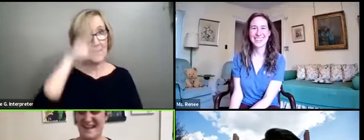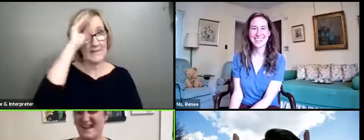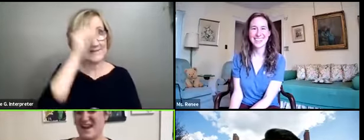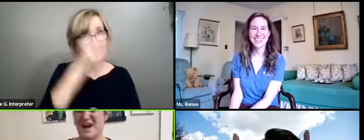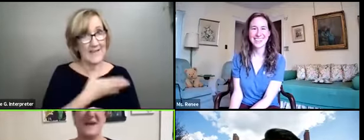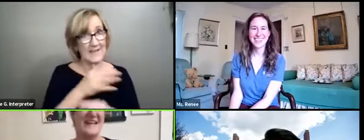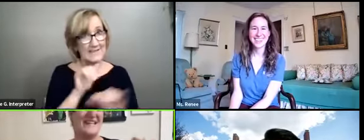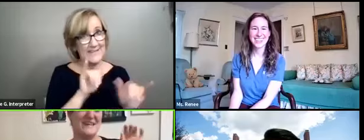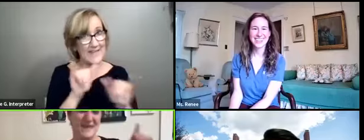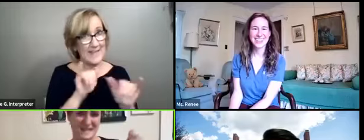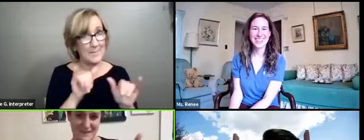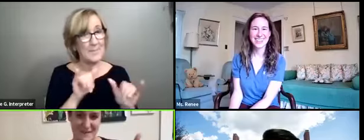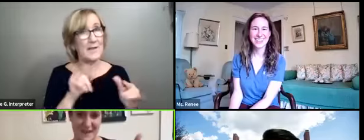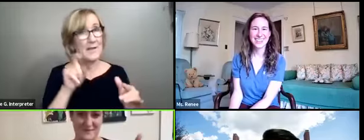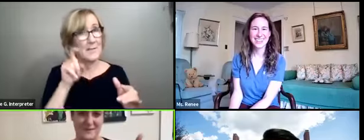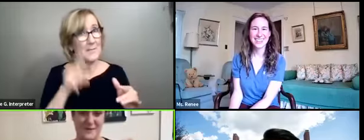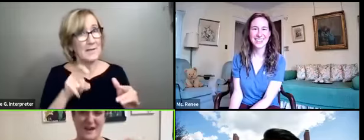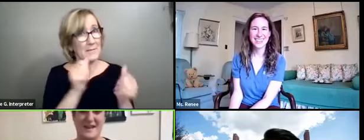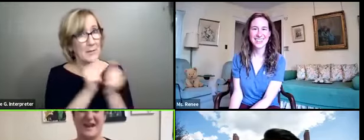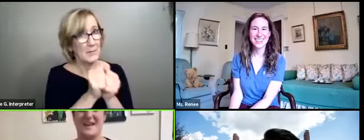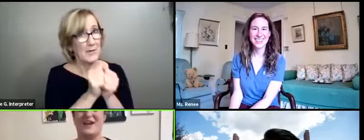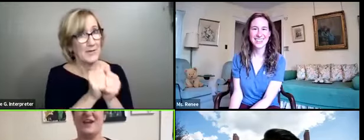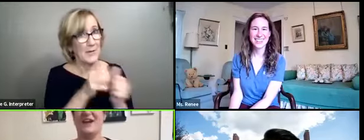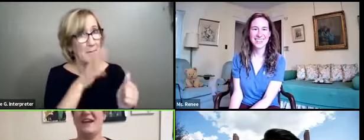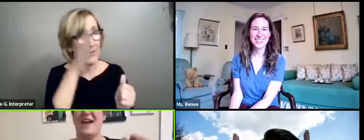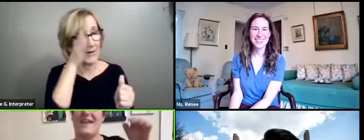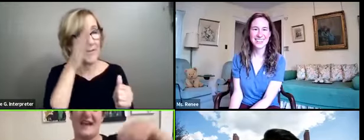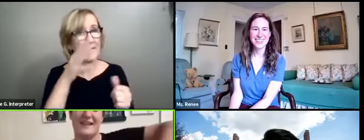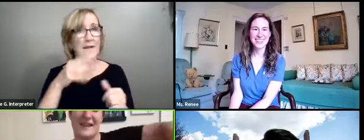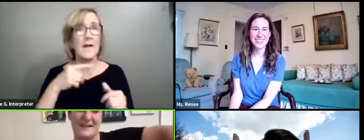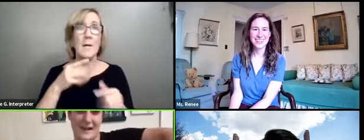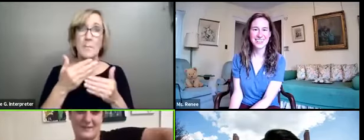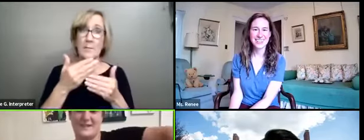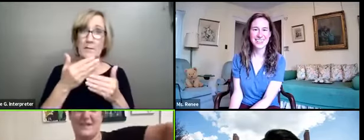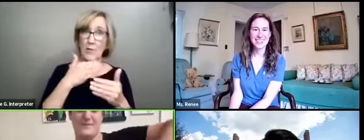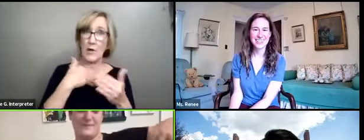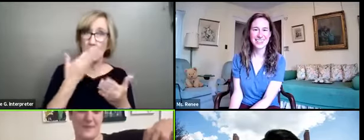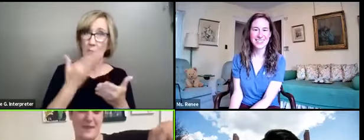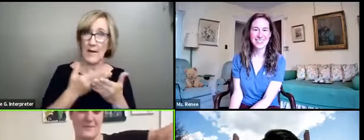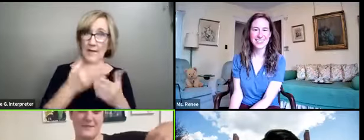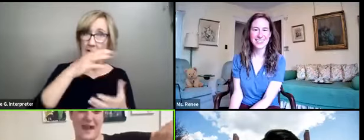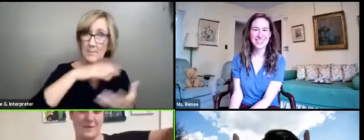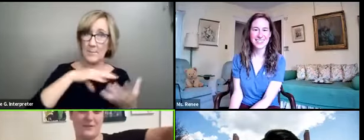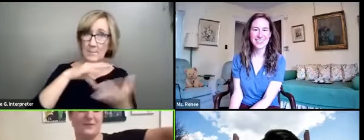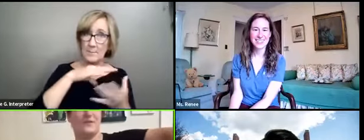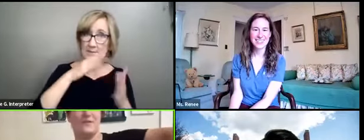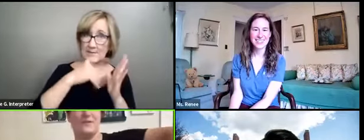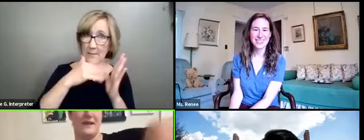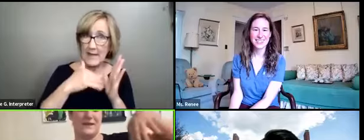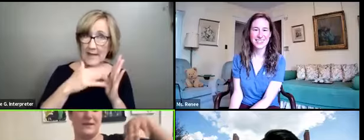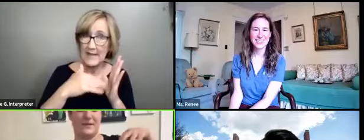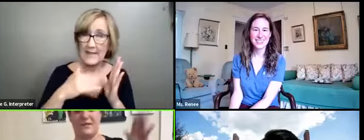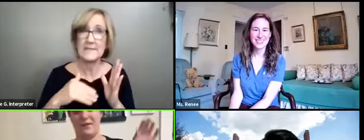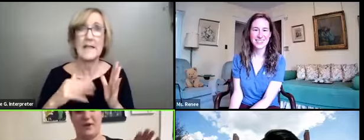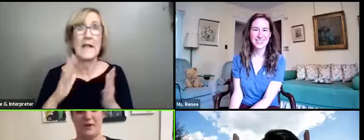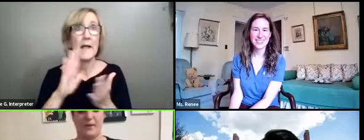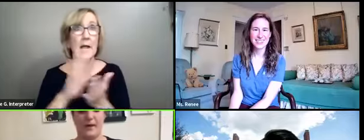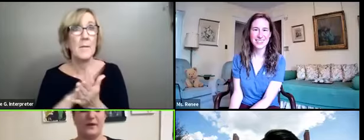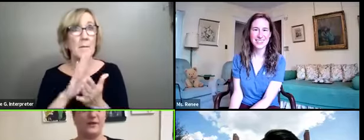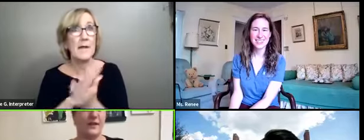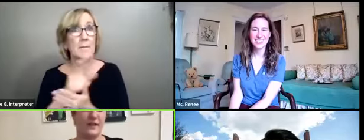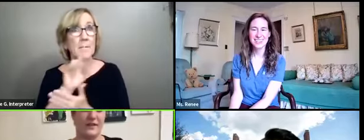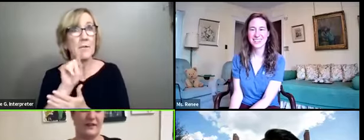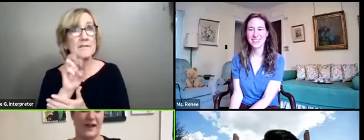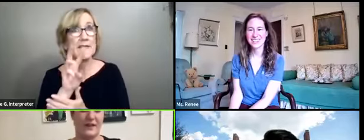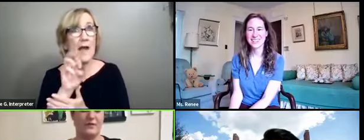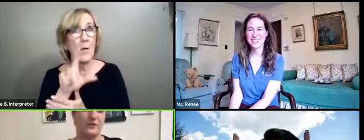that. I did mix the paint before I got here, and then I laid down some paper towel. So if you're painting with, you know, your parents